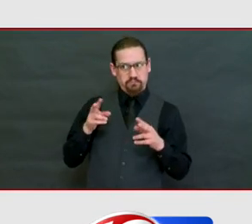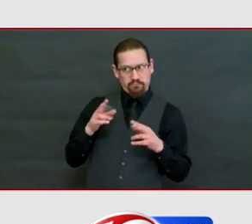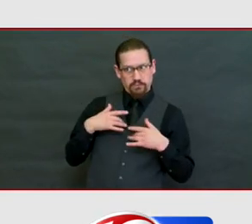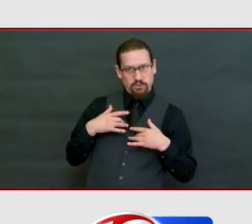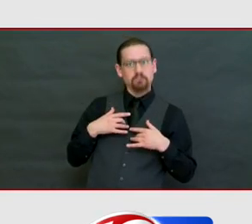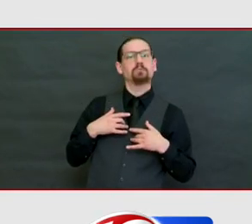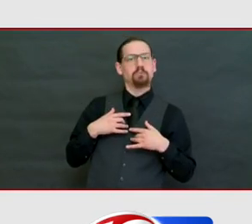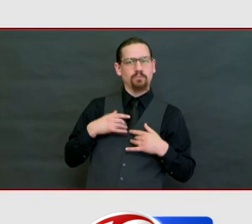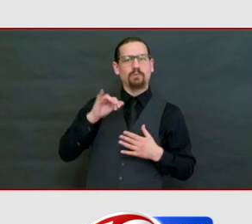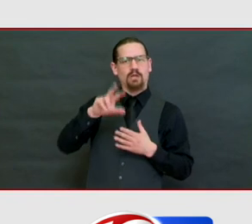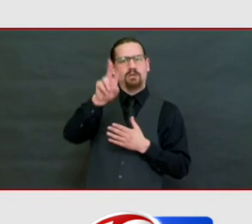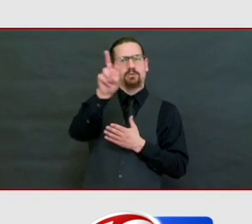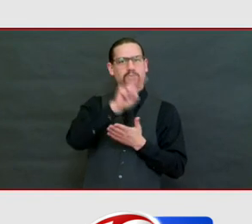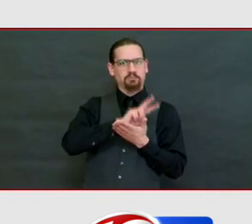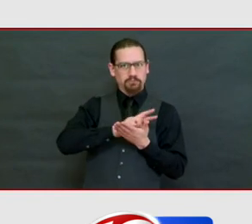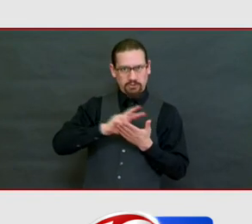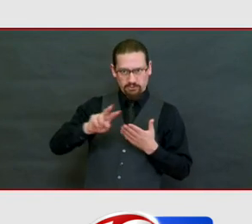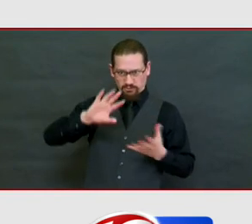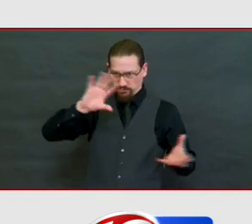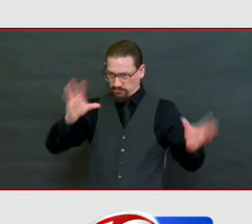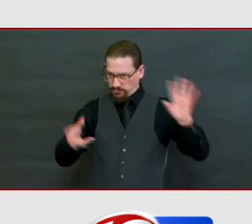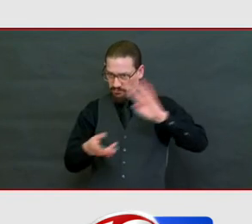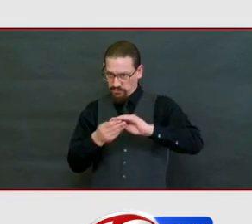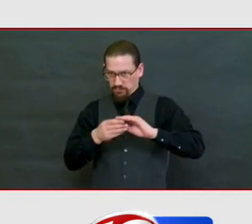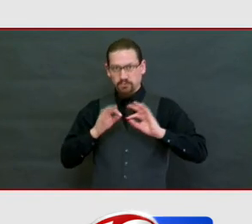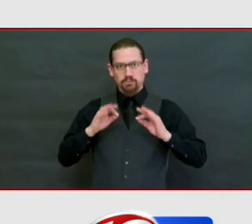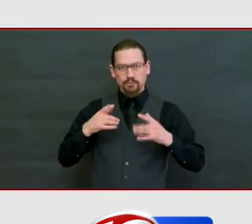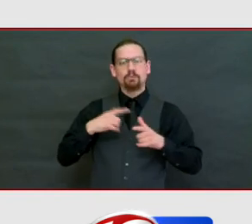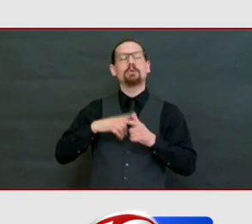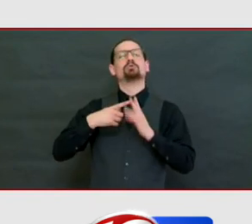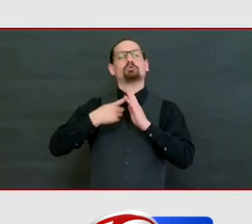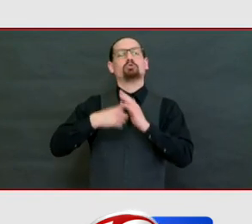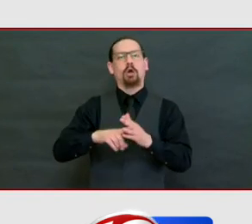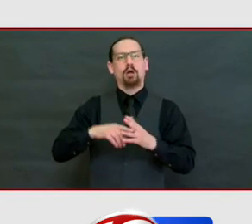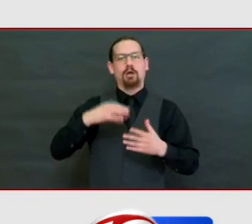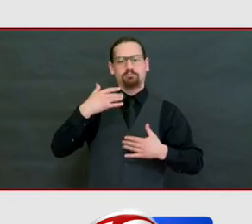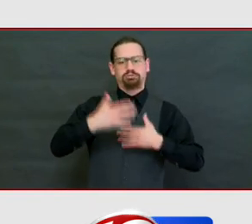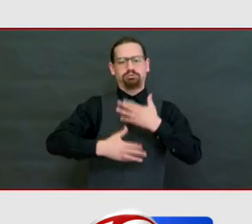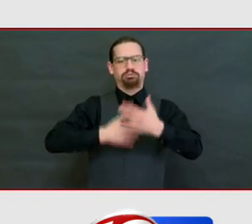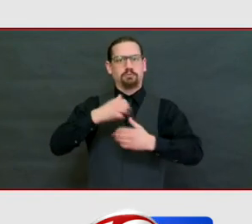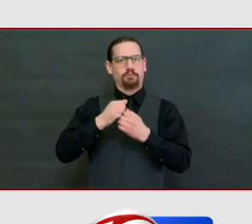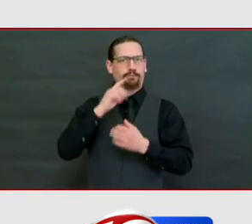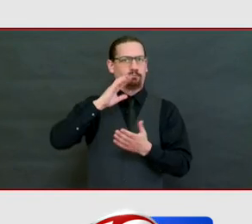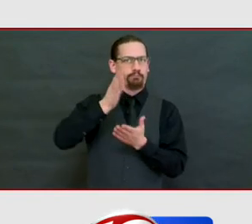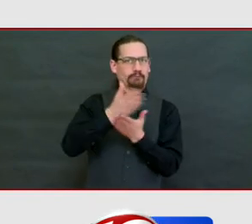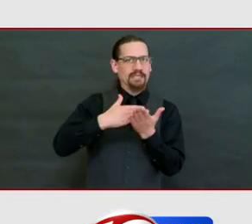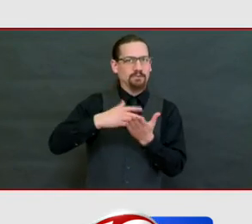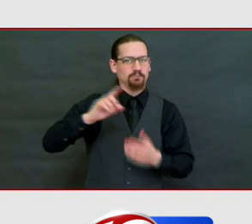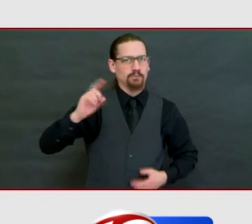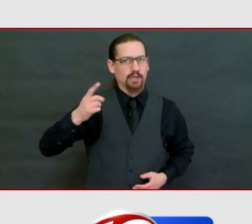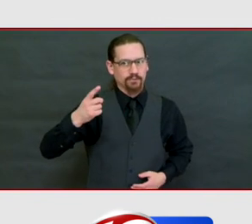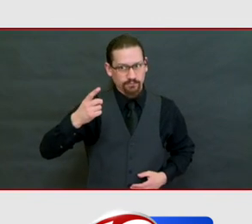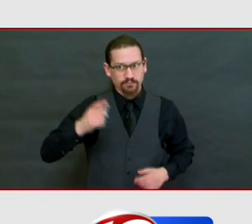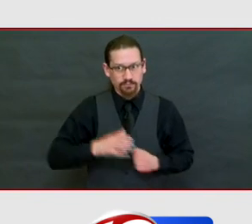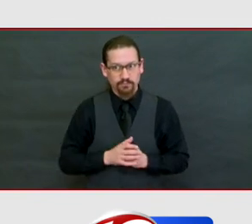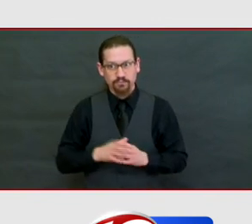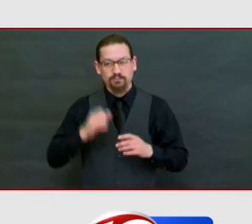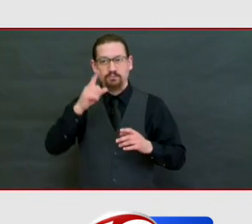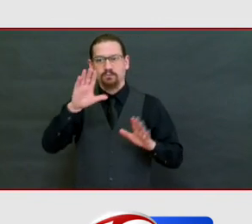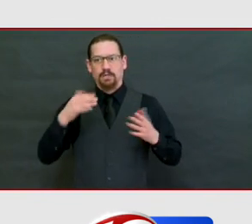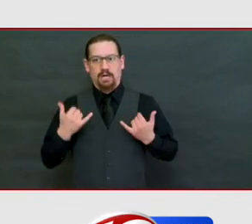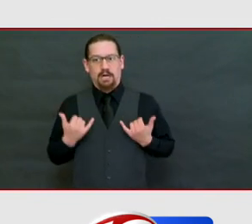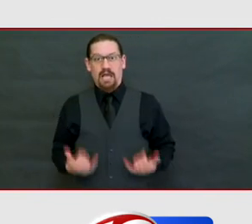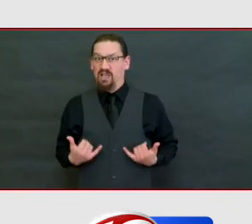do in the next couple of weeks if I'm going to be able to let you go back to work in some way on May 9th. Because we aren't there yet. We, according to